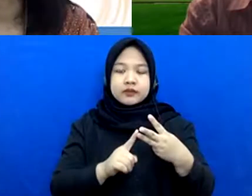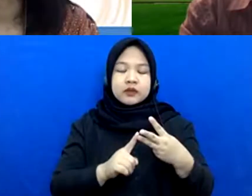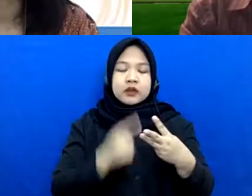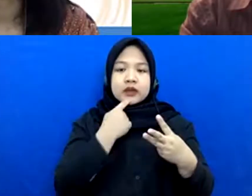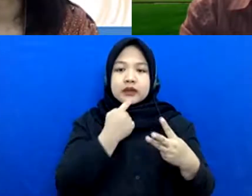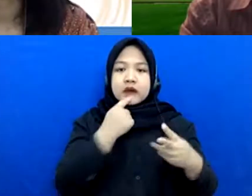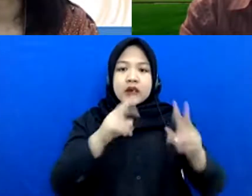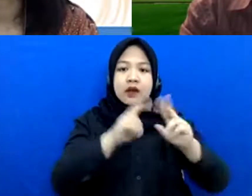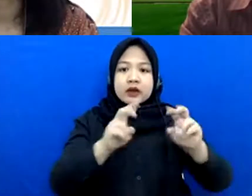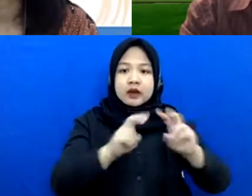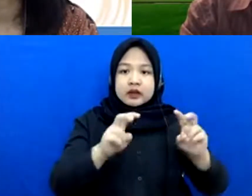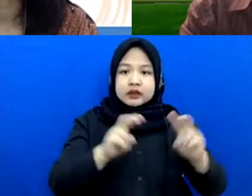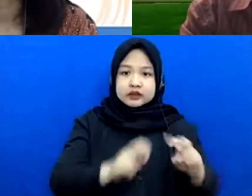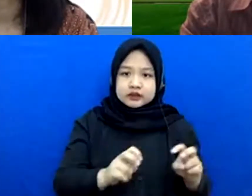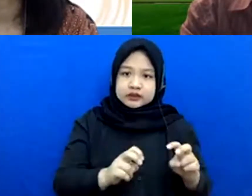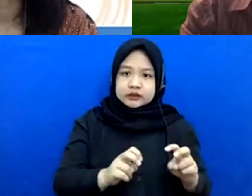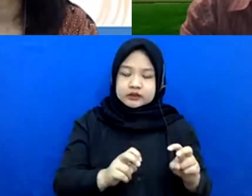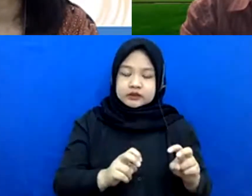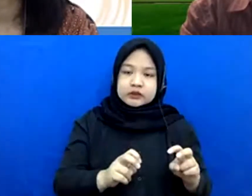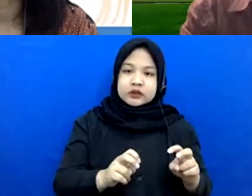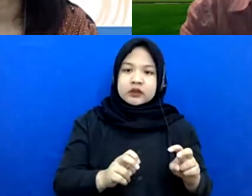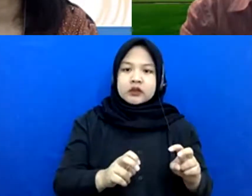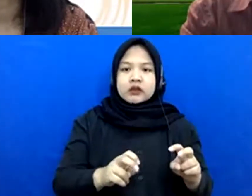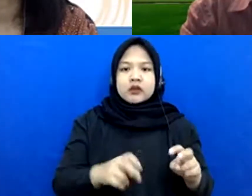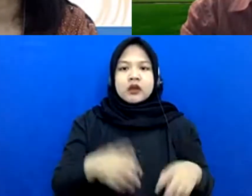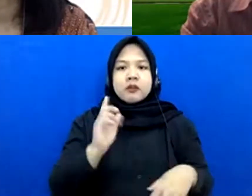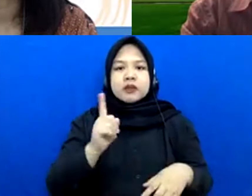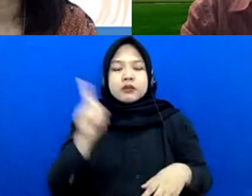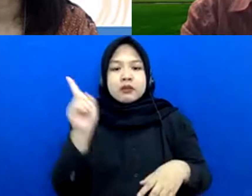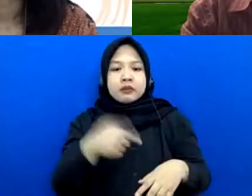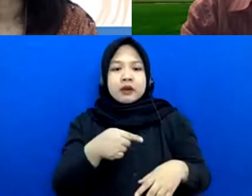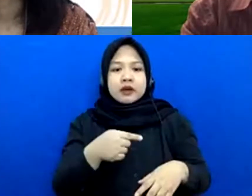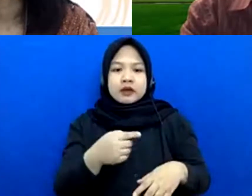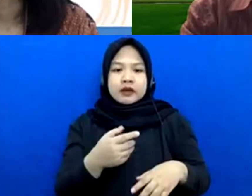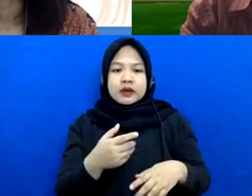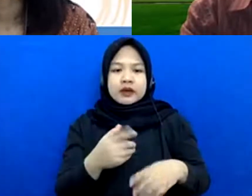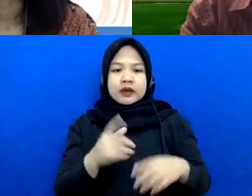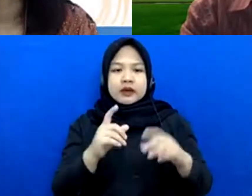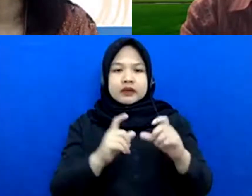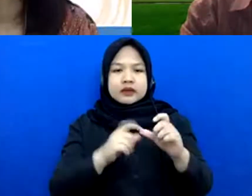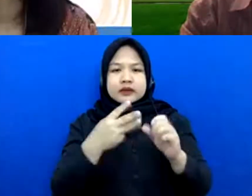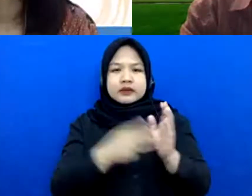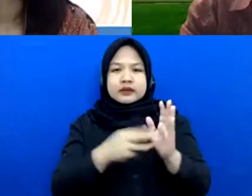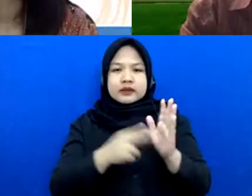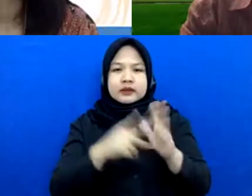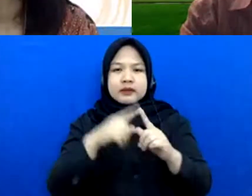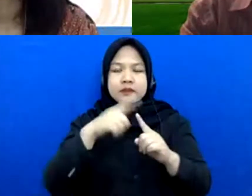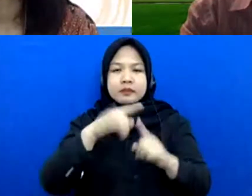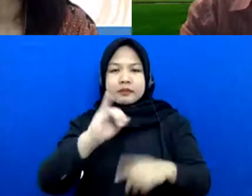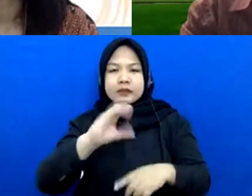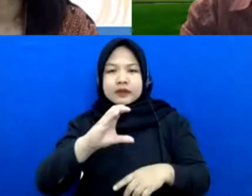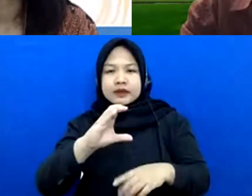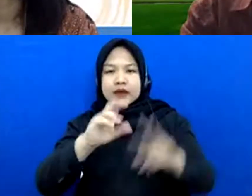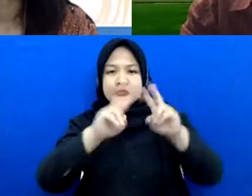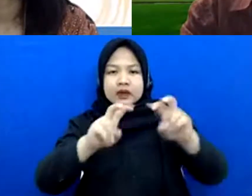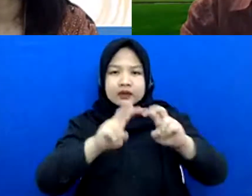analysis. I noticed you're using thematic analysis. I didn't see any real